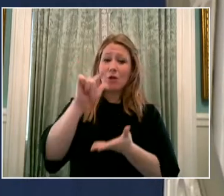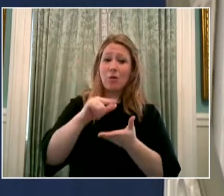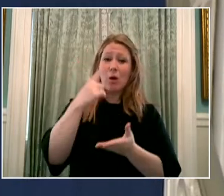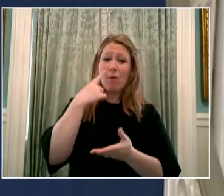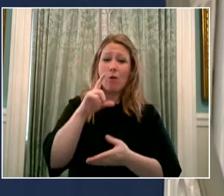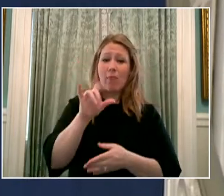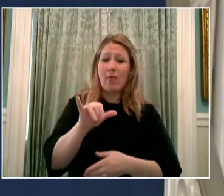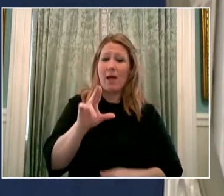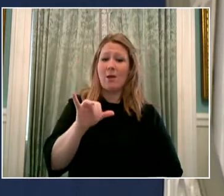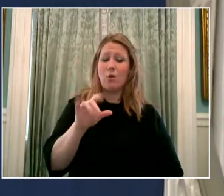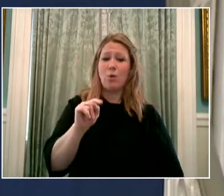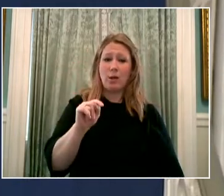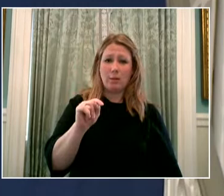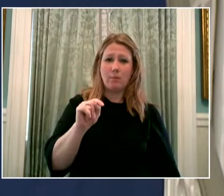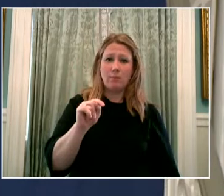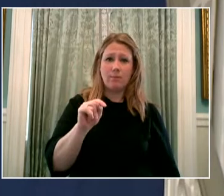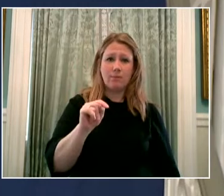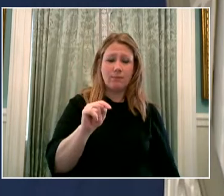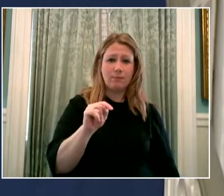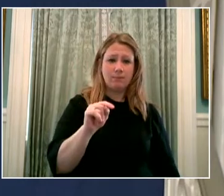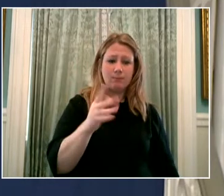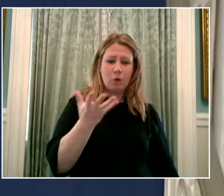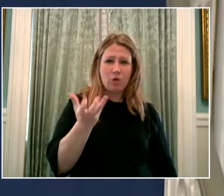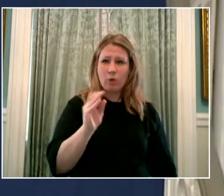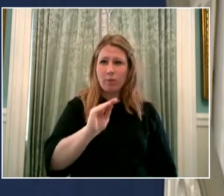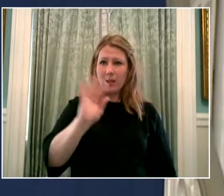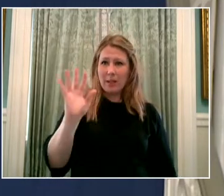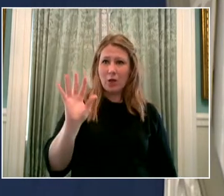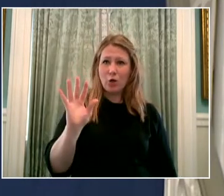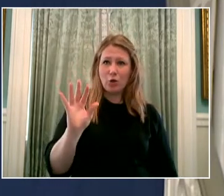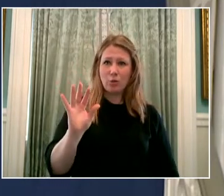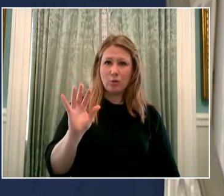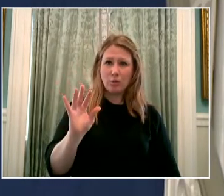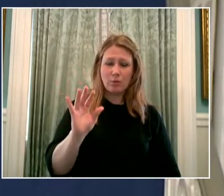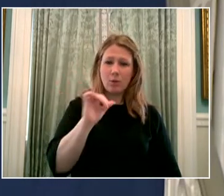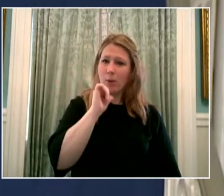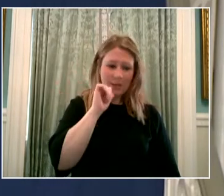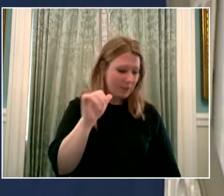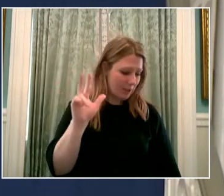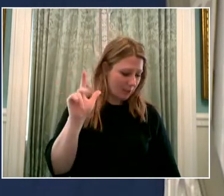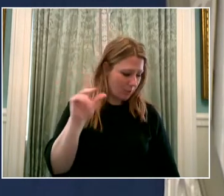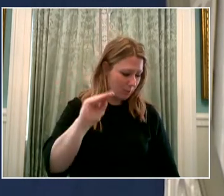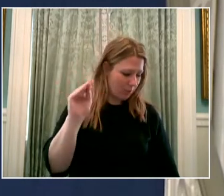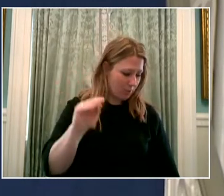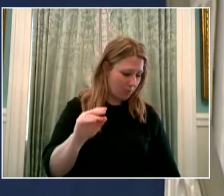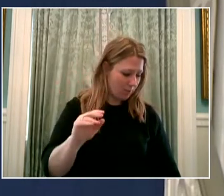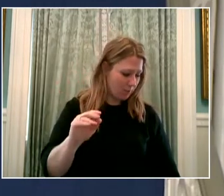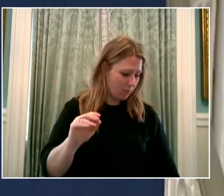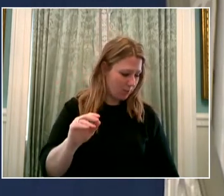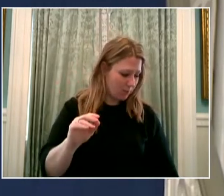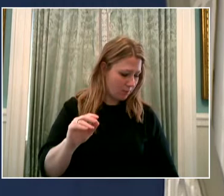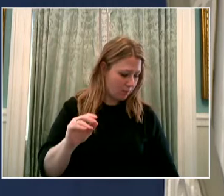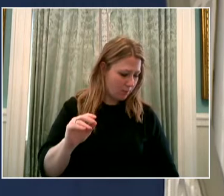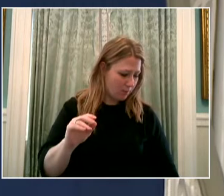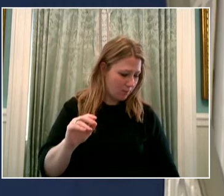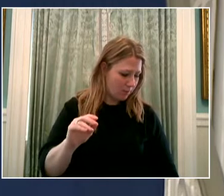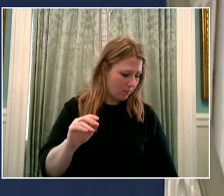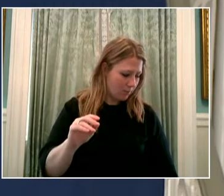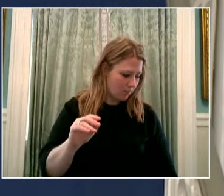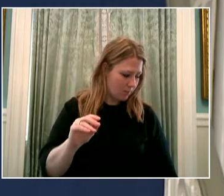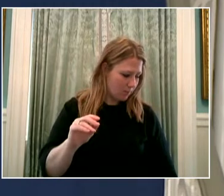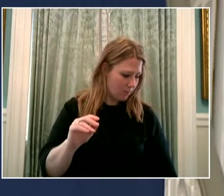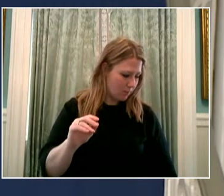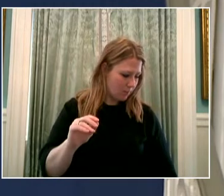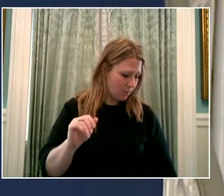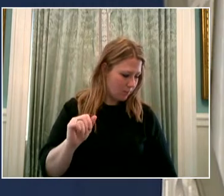for building inspections. I just want to be clear on that. It's not 23%. Hold on, let Marsha, that's Marsha.